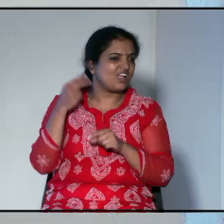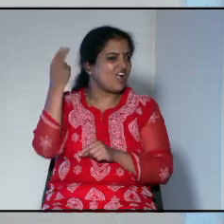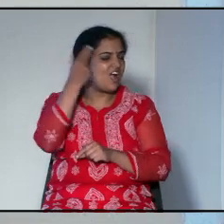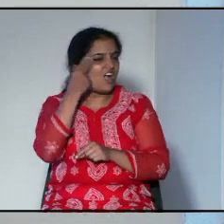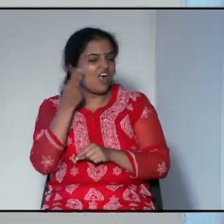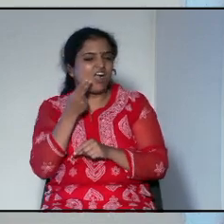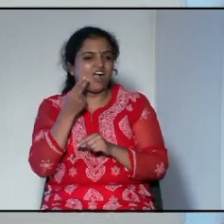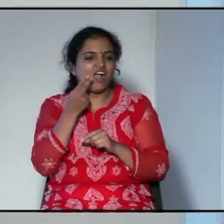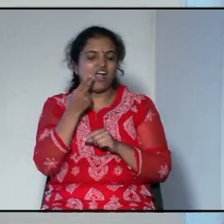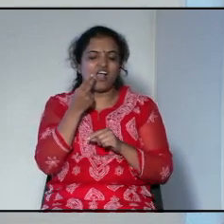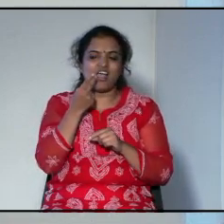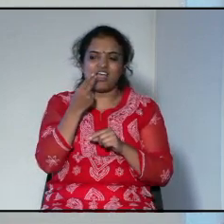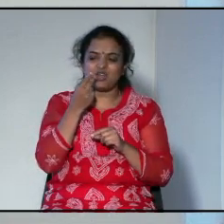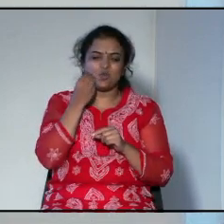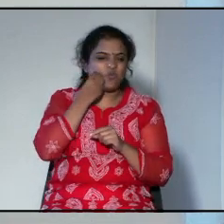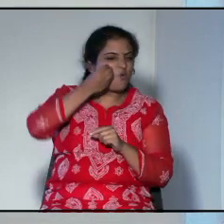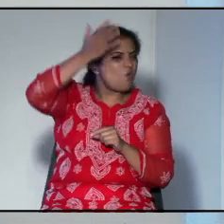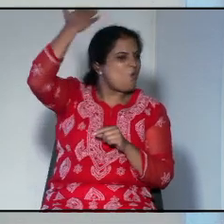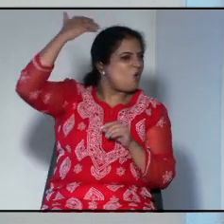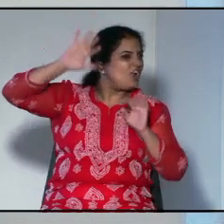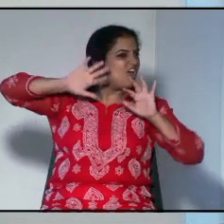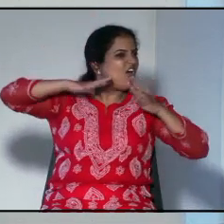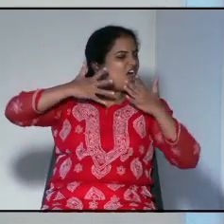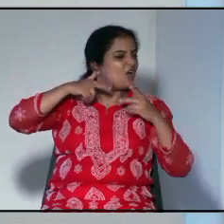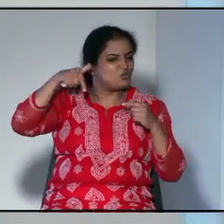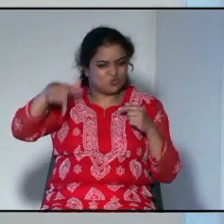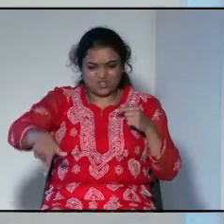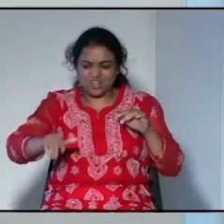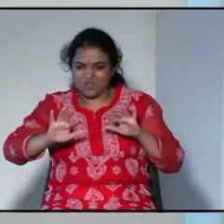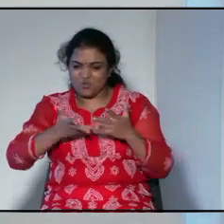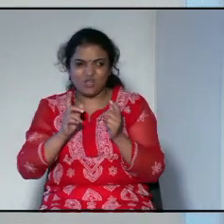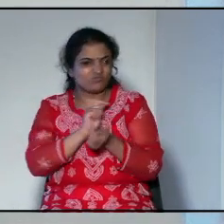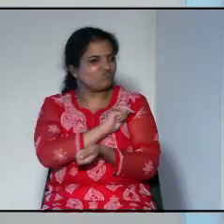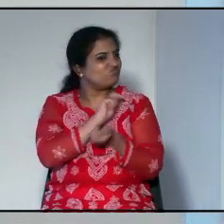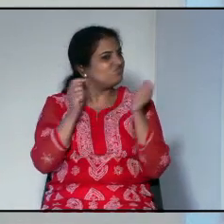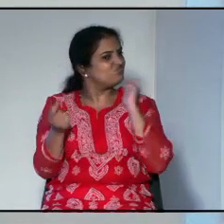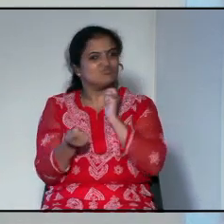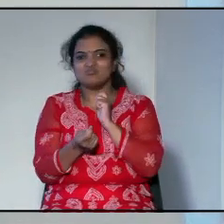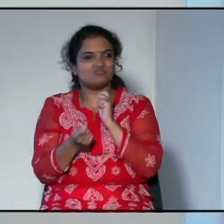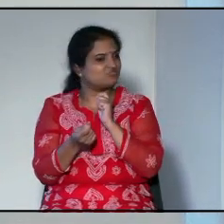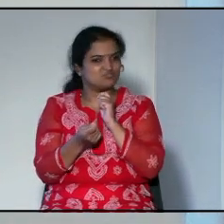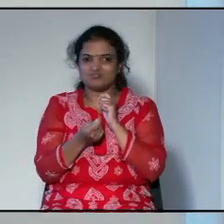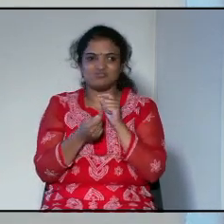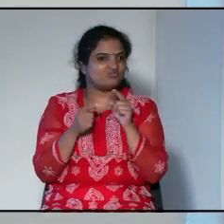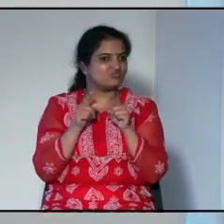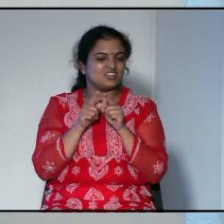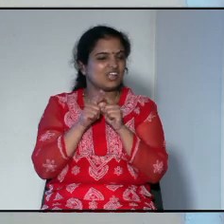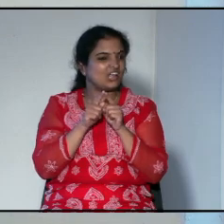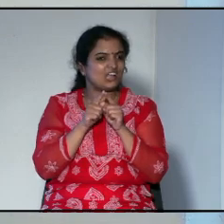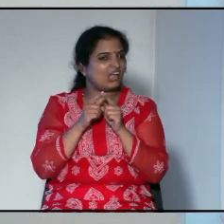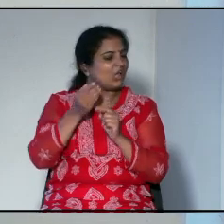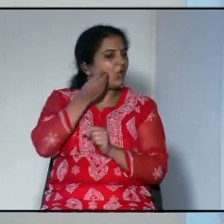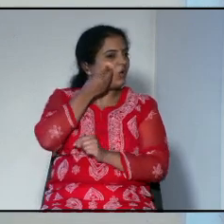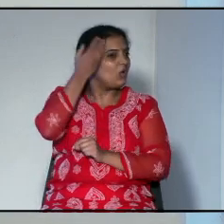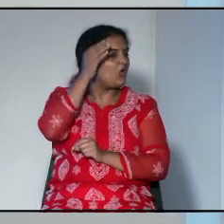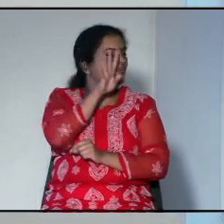art market has changed in the years that have elapsed. And you see, she's selling for 4,000,